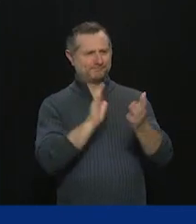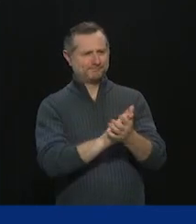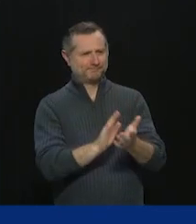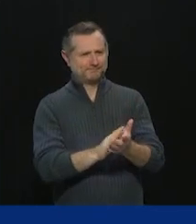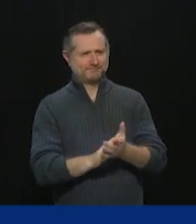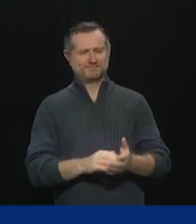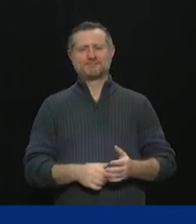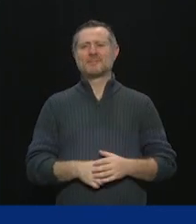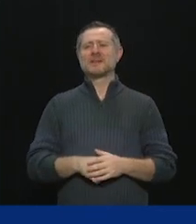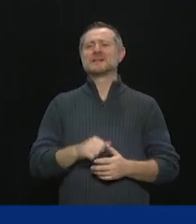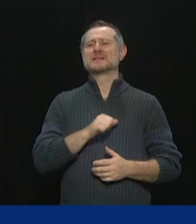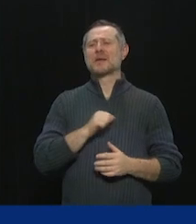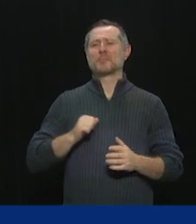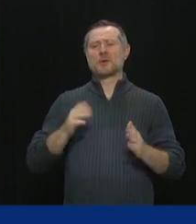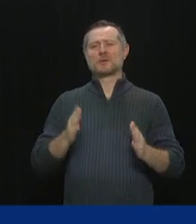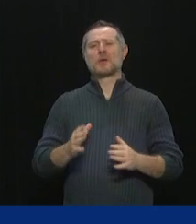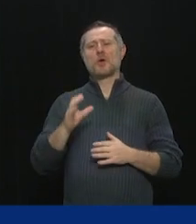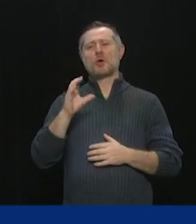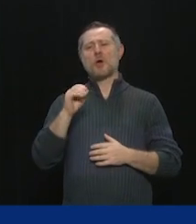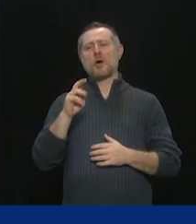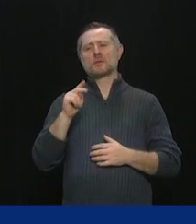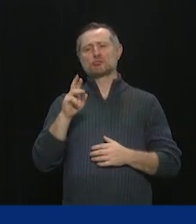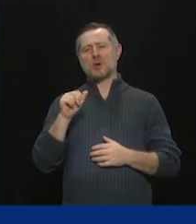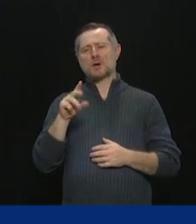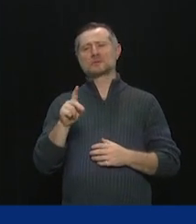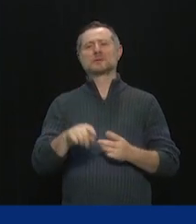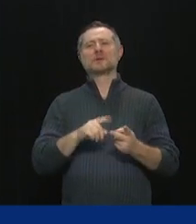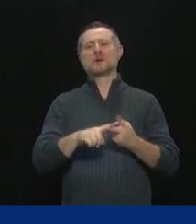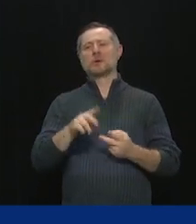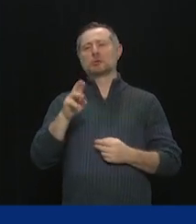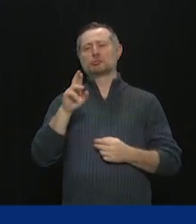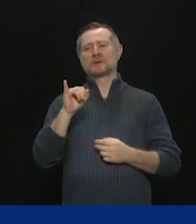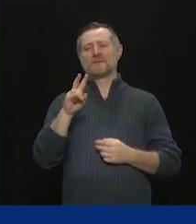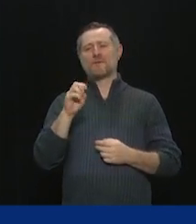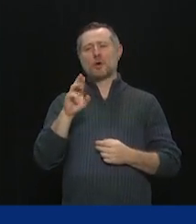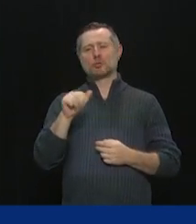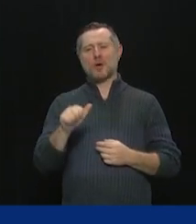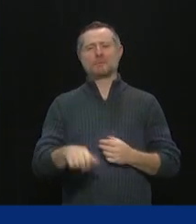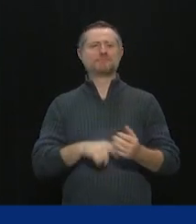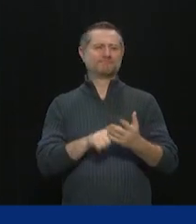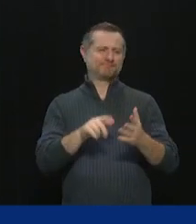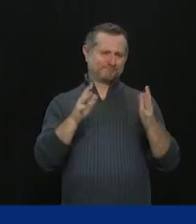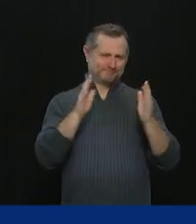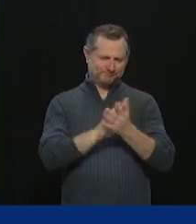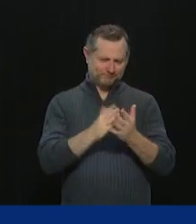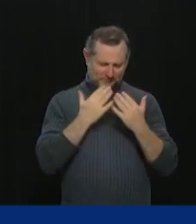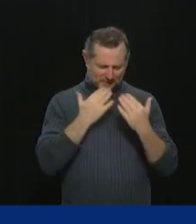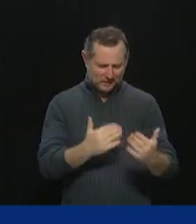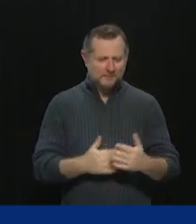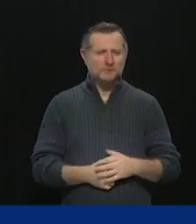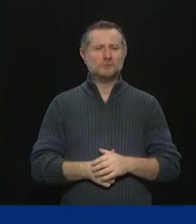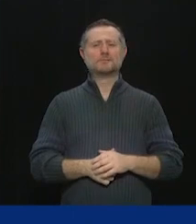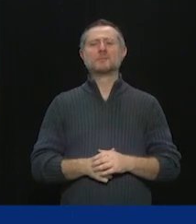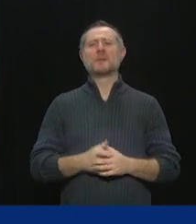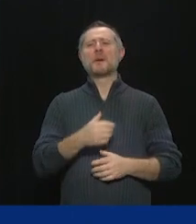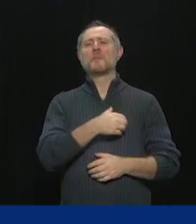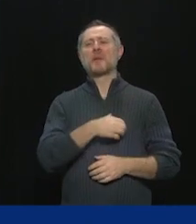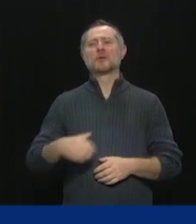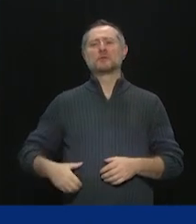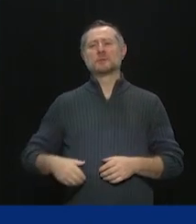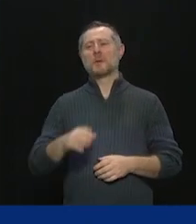Assembly members Bill Conrad and John Rivera are here as well. I want to thank them. Mayor Byron Brown. Is Byron Brown